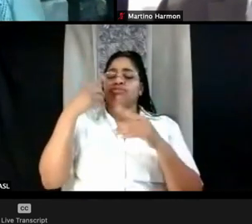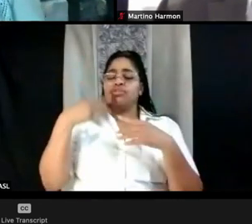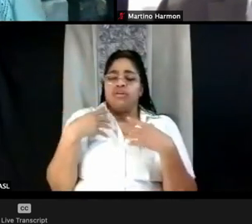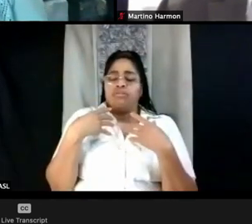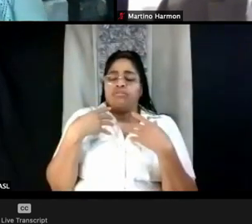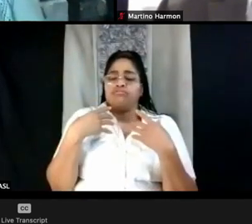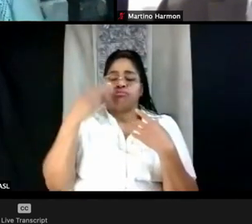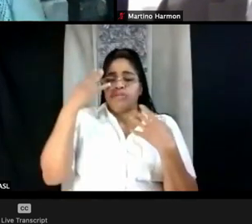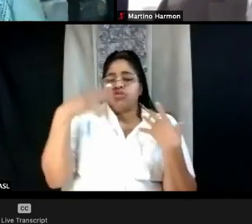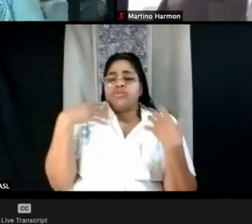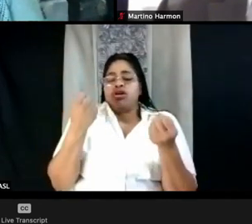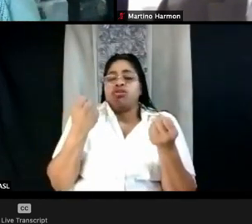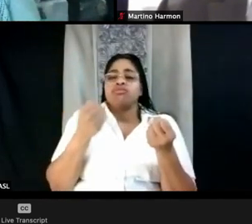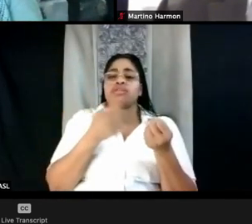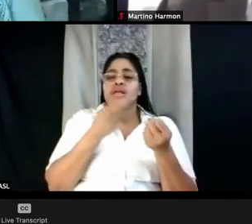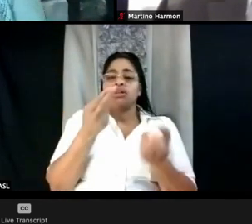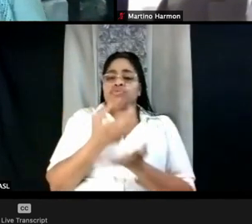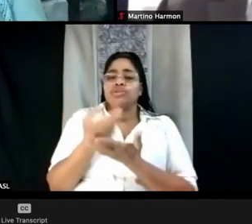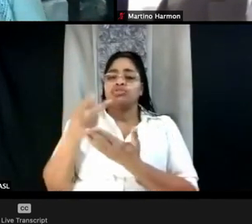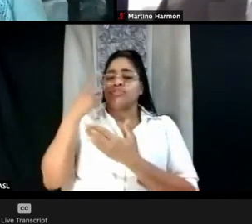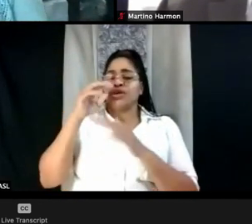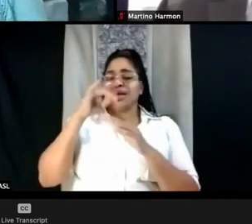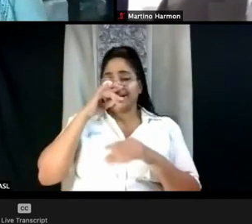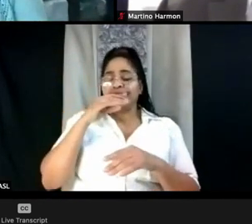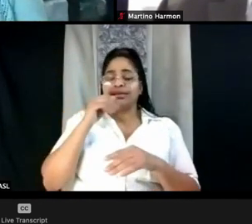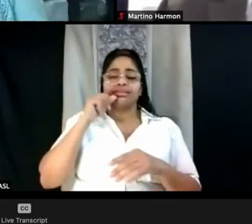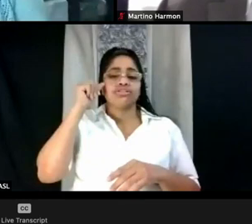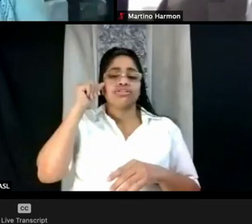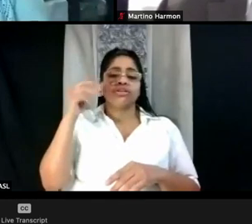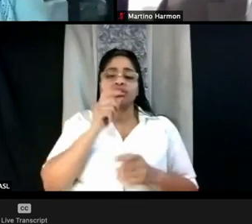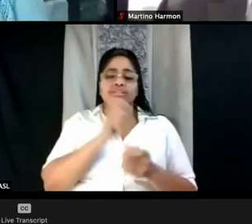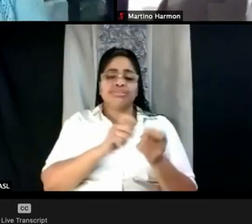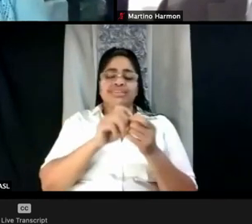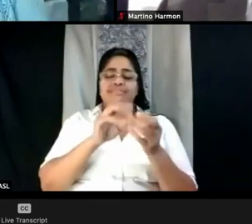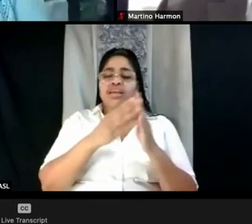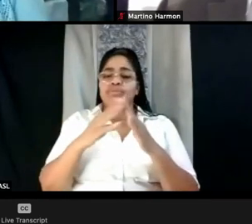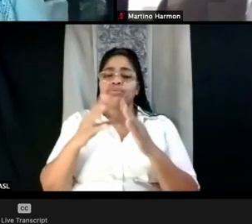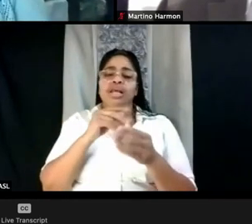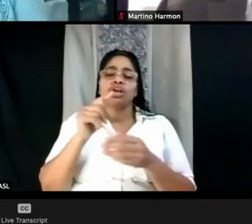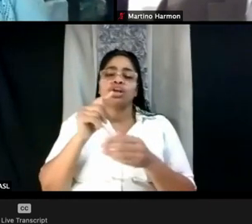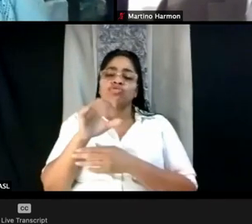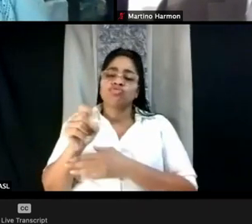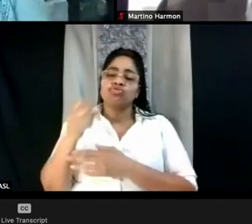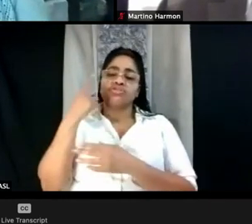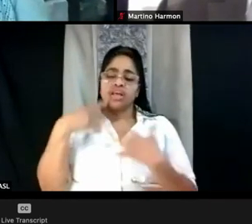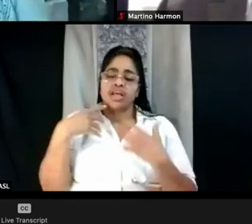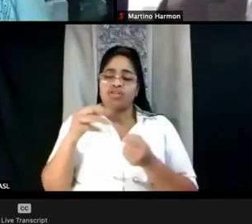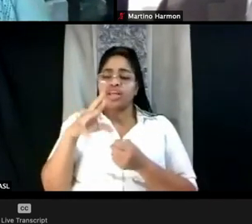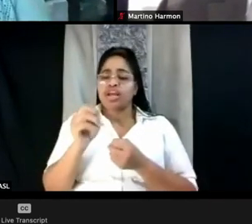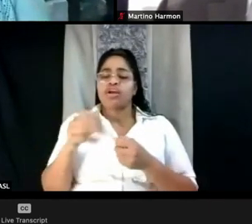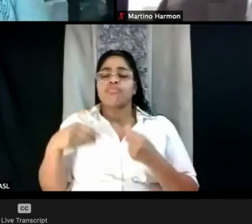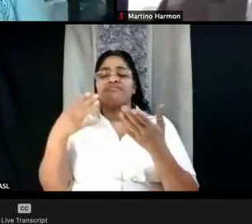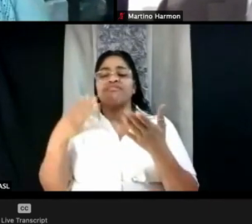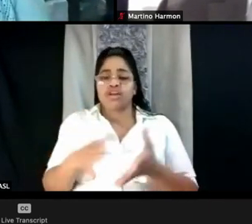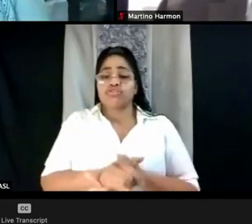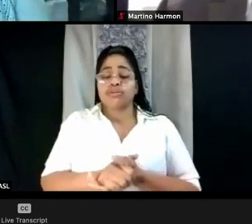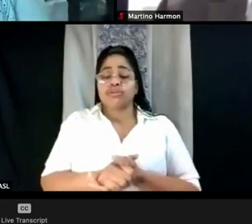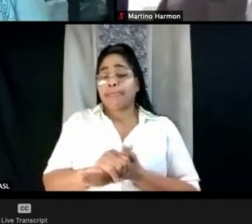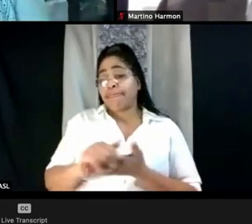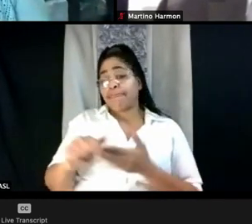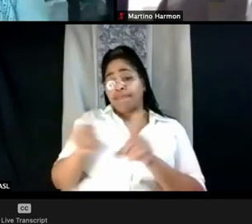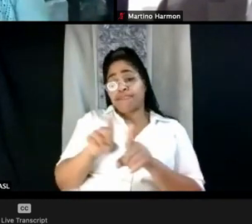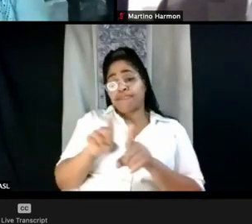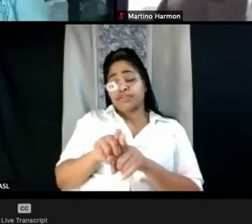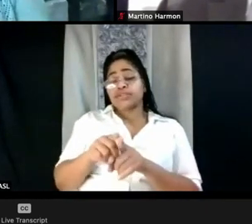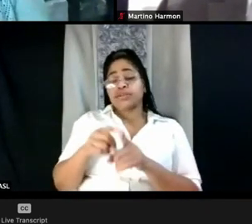conditions, as well as resources for kids, adults, specific communities, and tools for healthcare providers. I'll also highlight a helpful